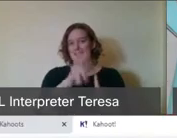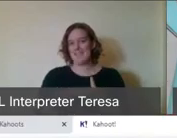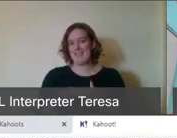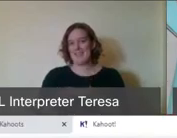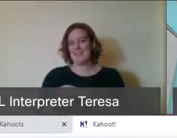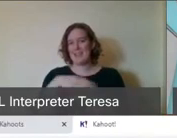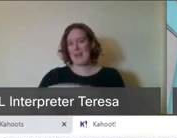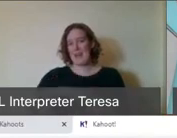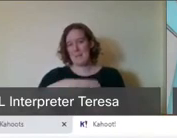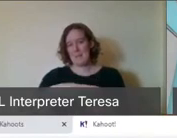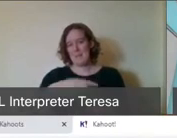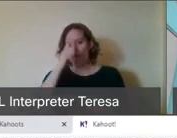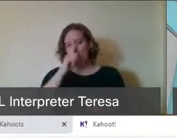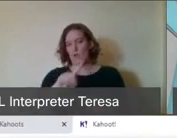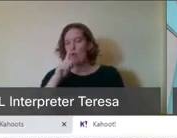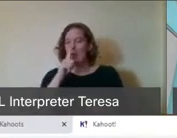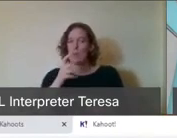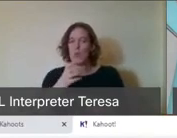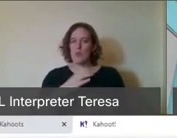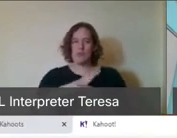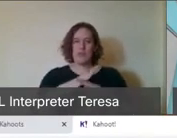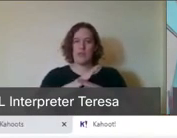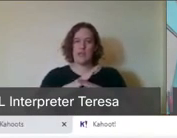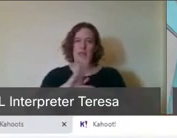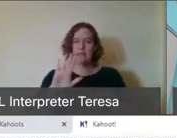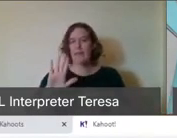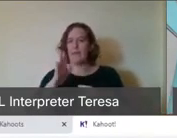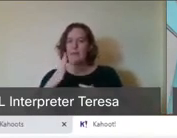nickname. For those who wanted to kind of protect their anonymity,